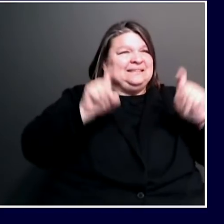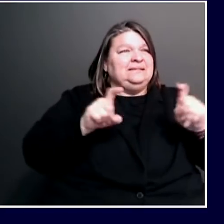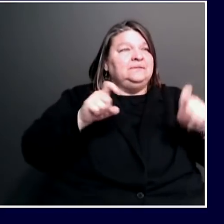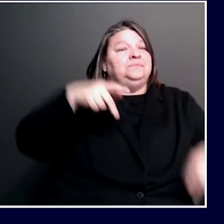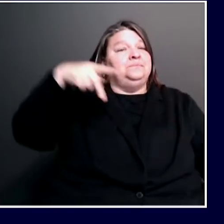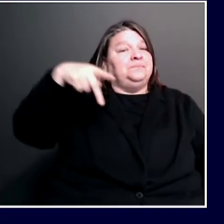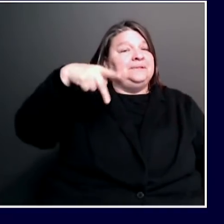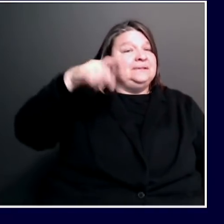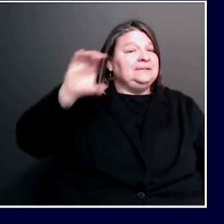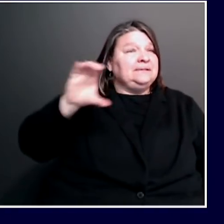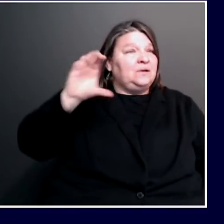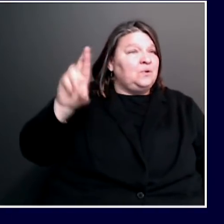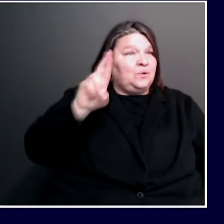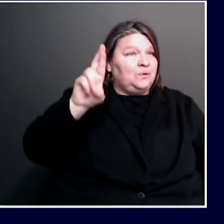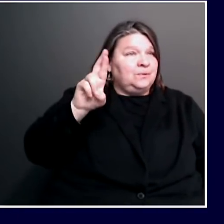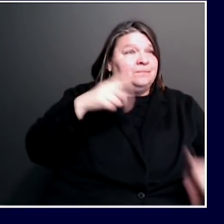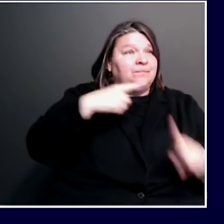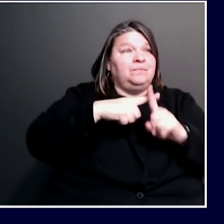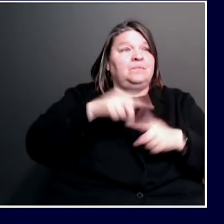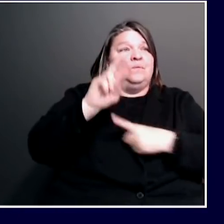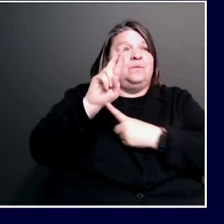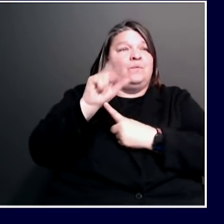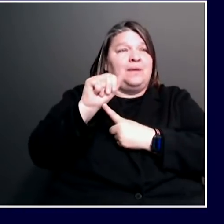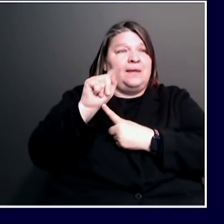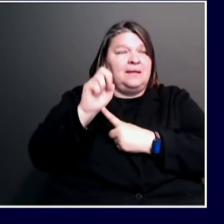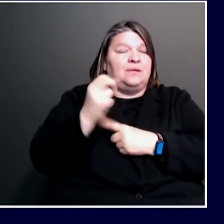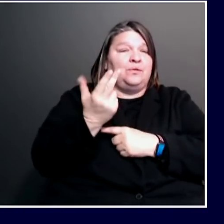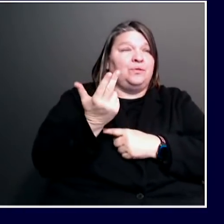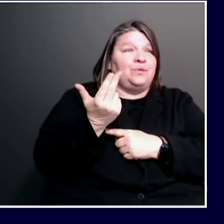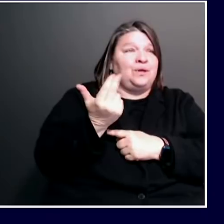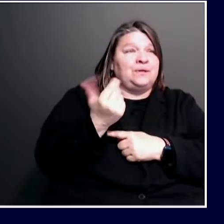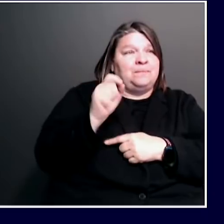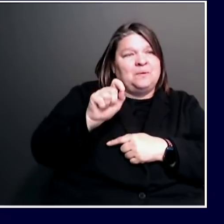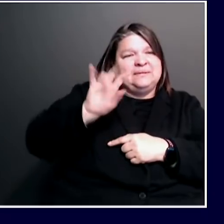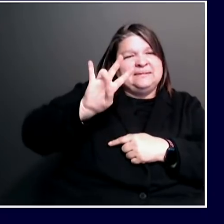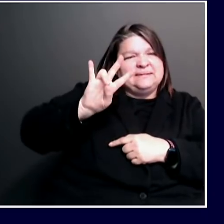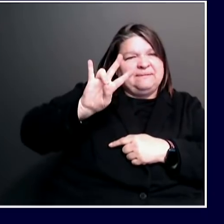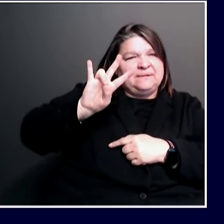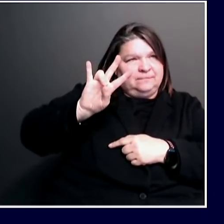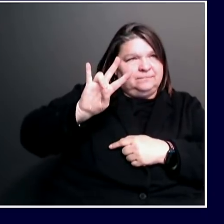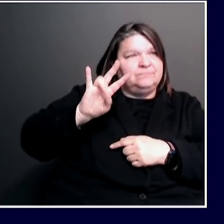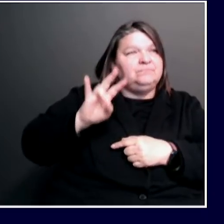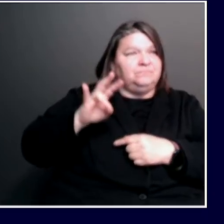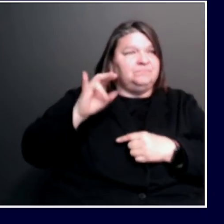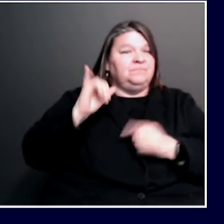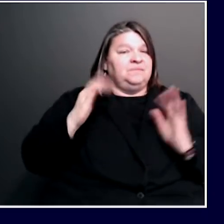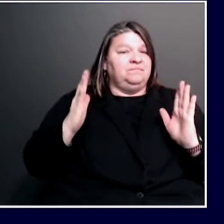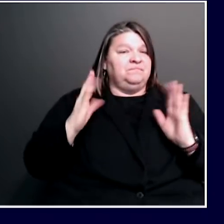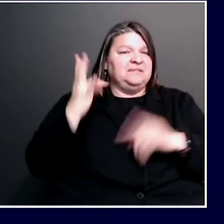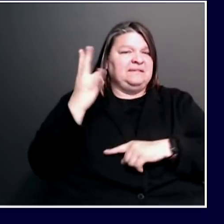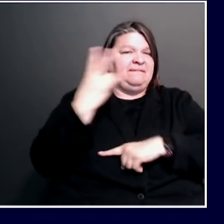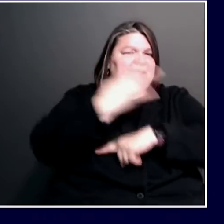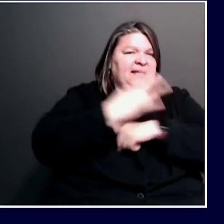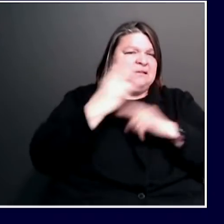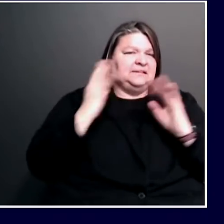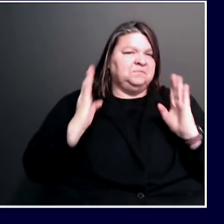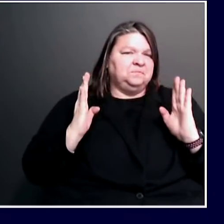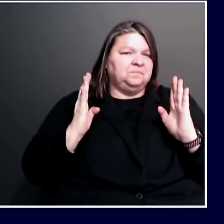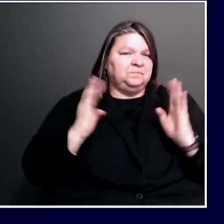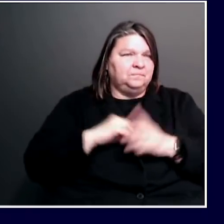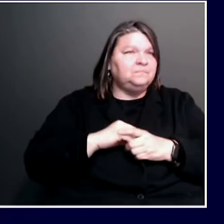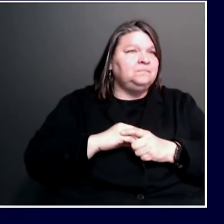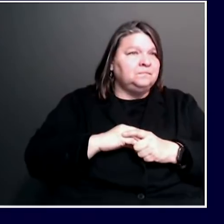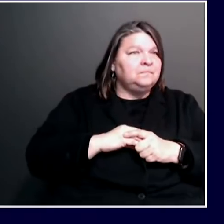Maine stands at 13.7% on a 7-day basis. There too, we have seen a significant